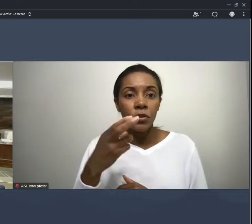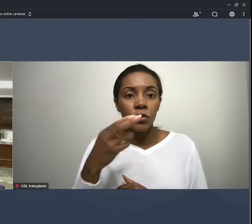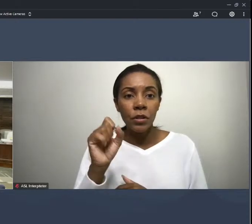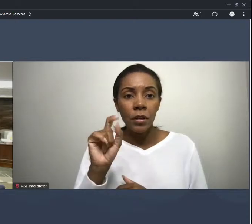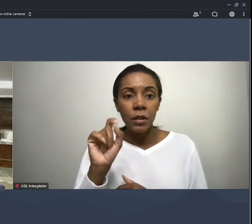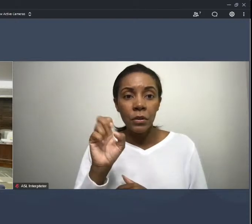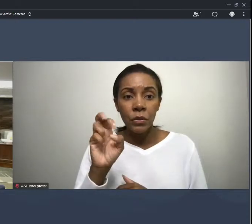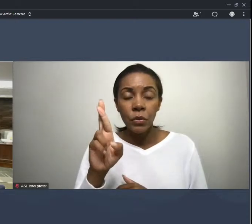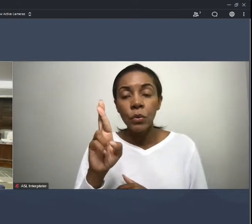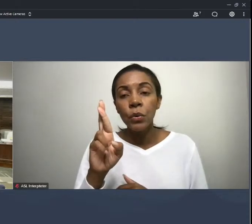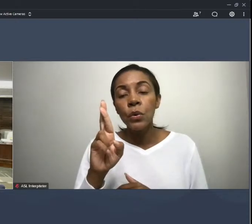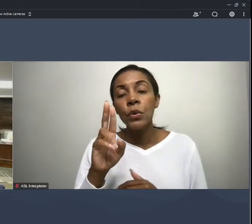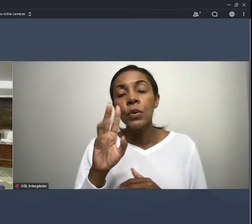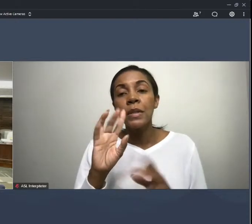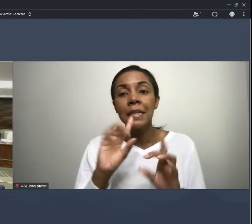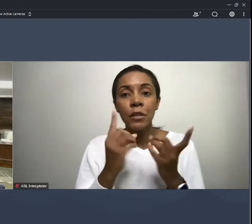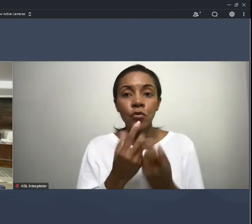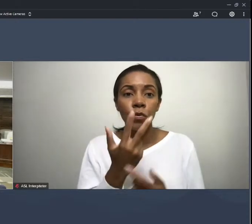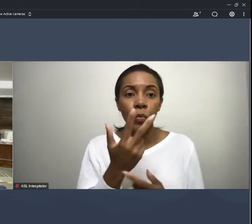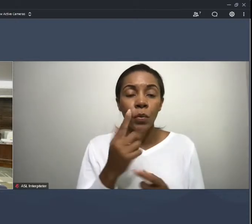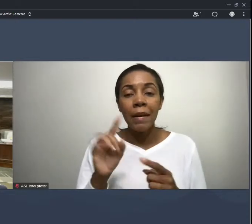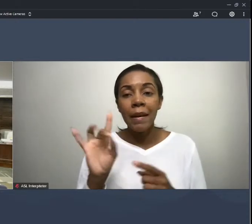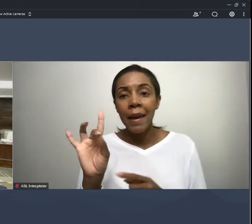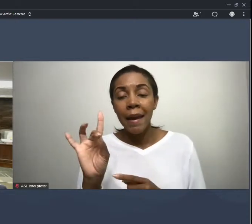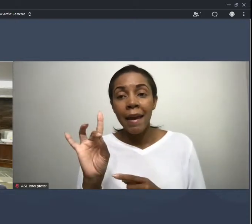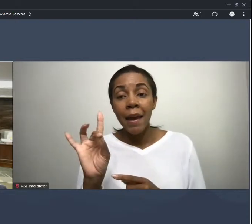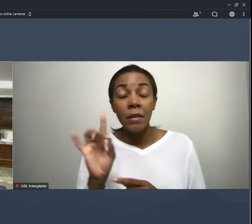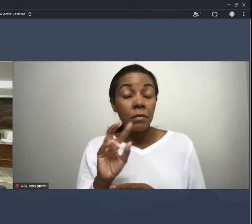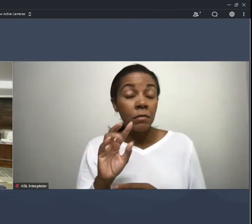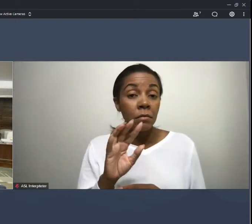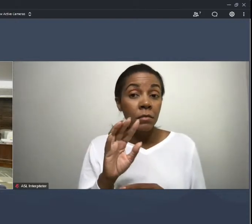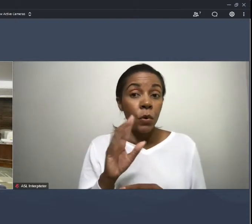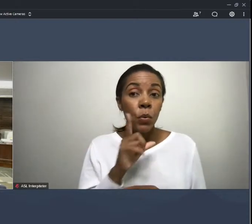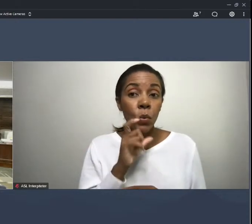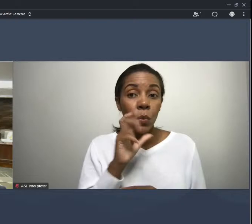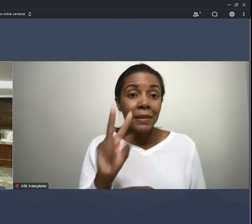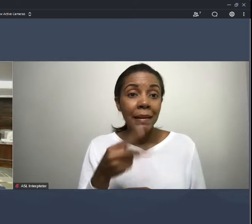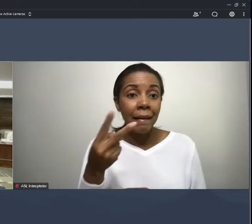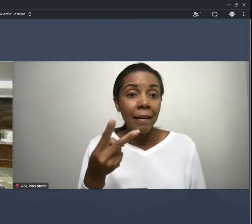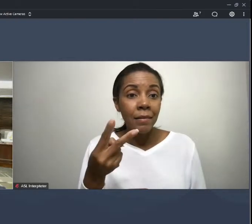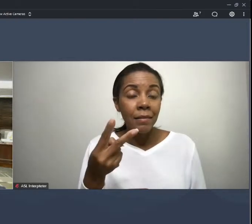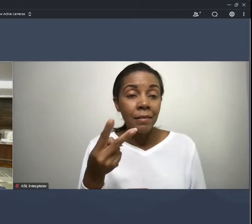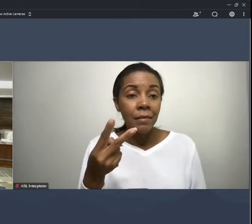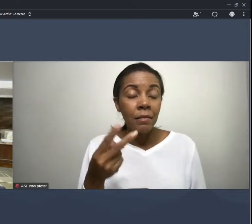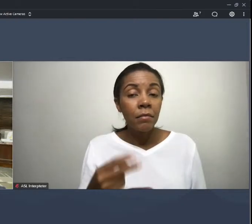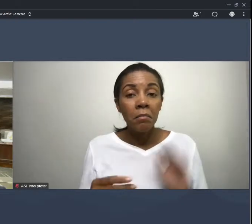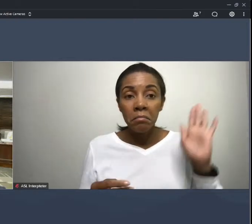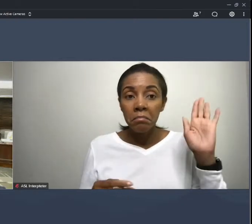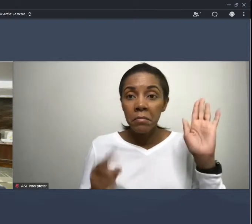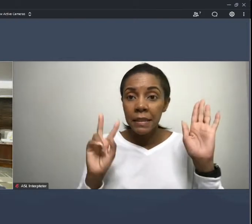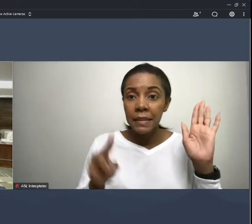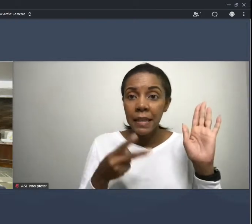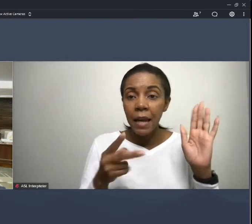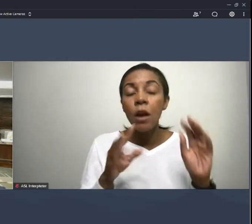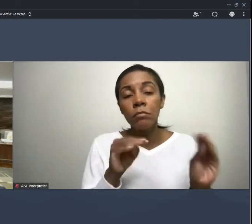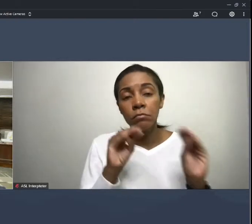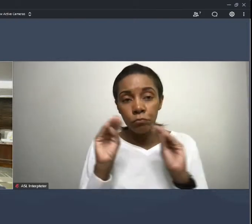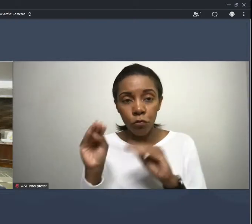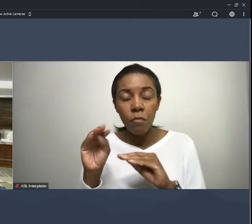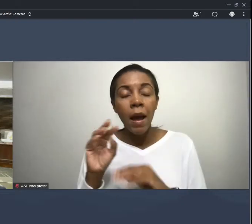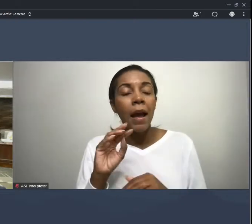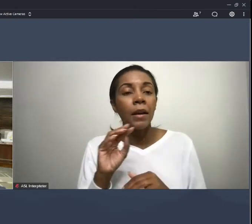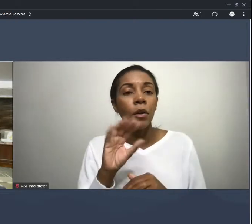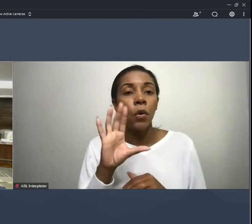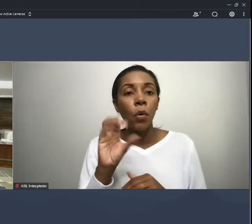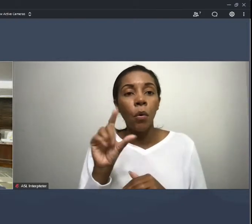3, Super District 8, sponsored by Councilwoman Logan. Can I get a motion in a second? Move it. Second. Moved by Colvett, second by